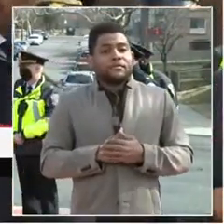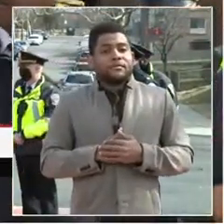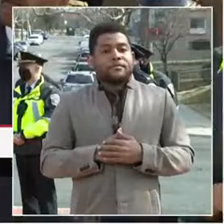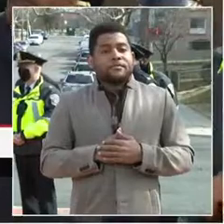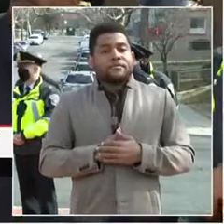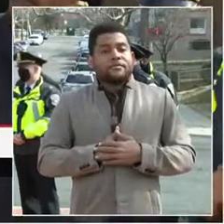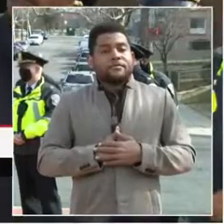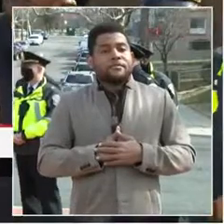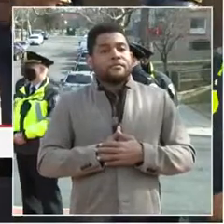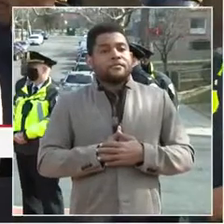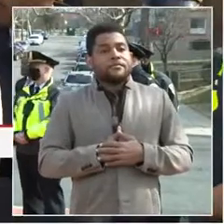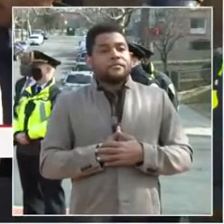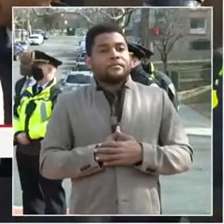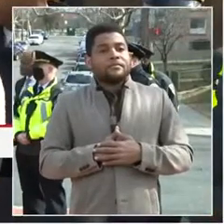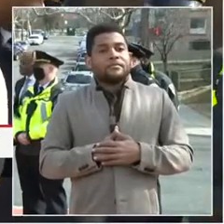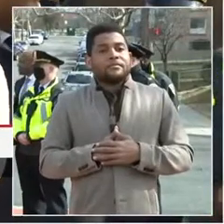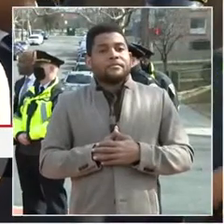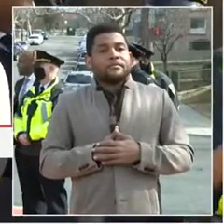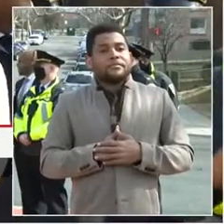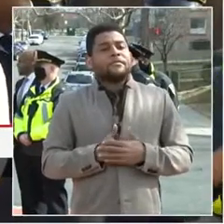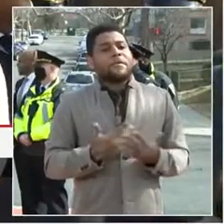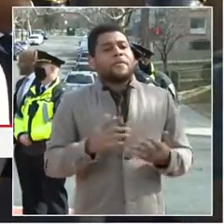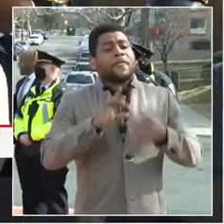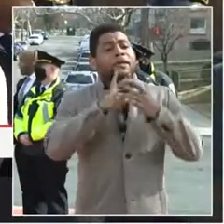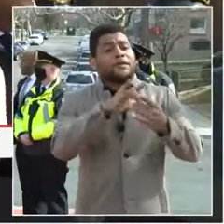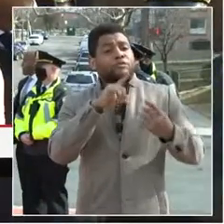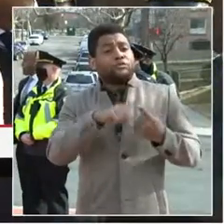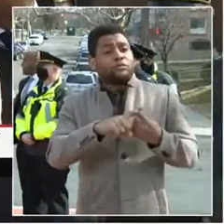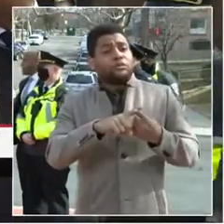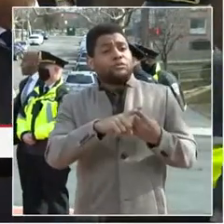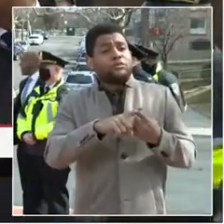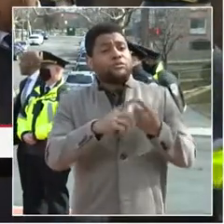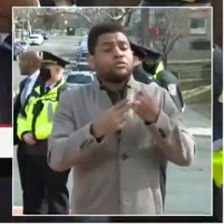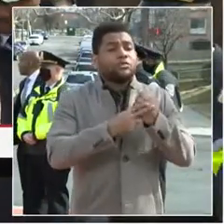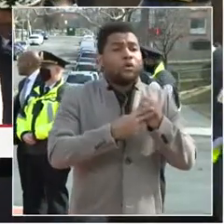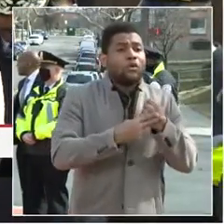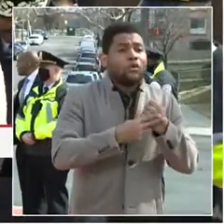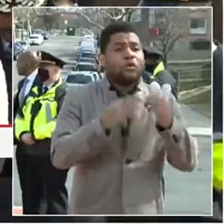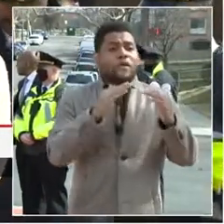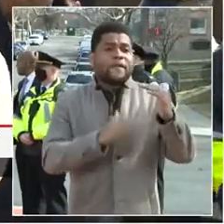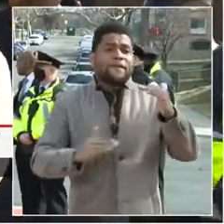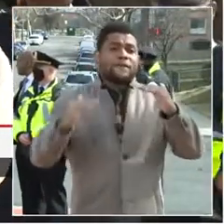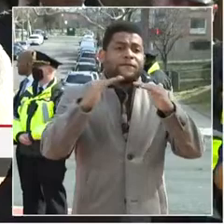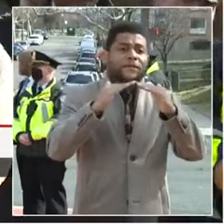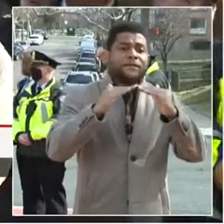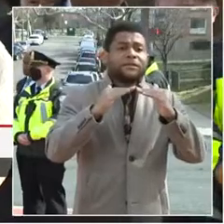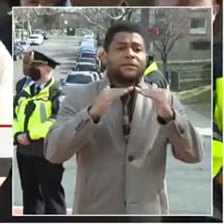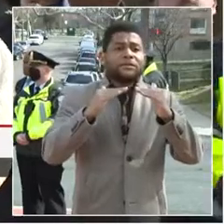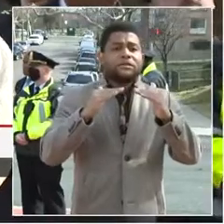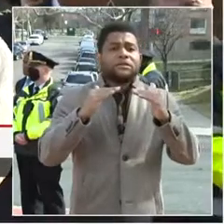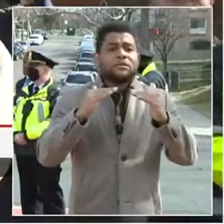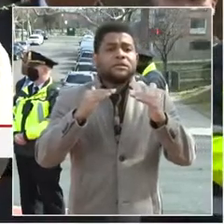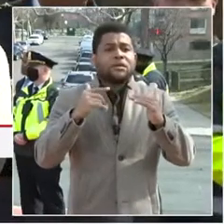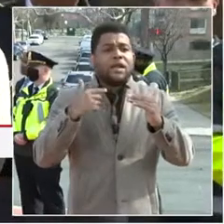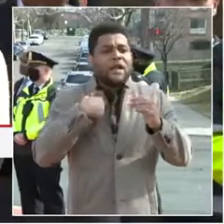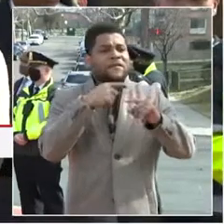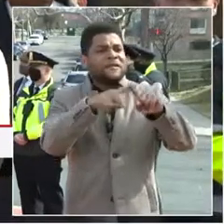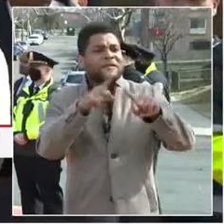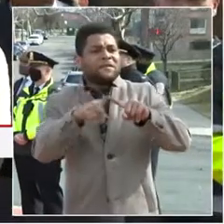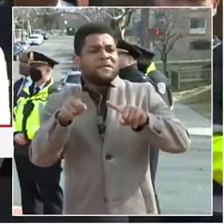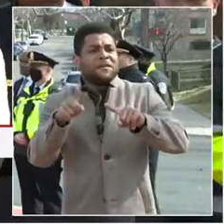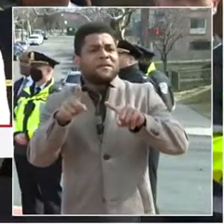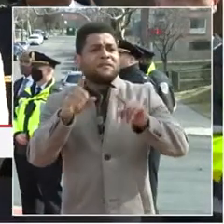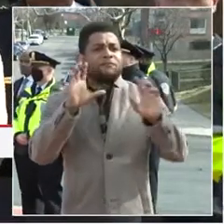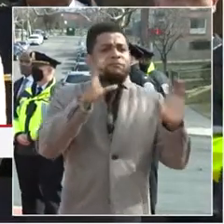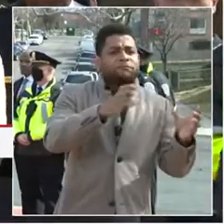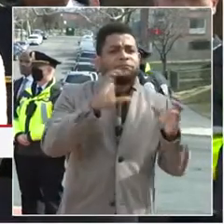All right. So regarding restorative justice, restorative justice efforts throughout many of the city agencies. I know, for